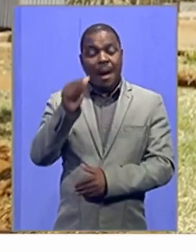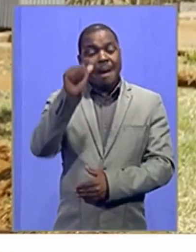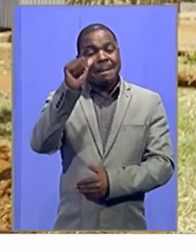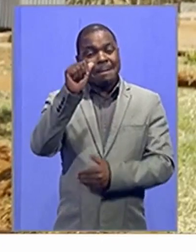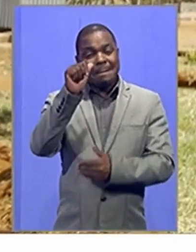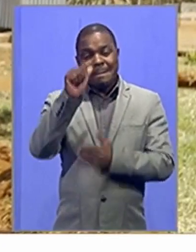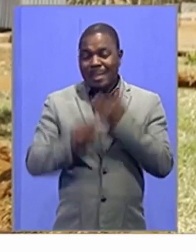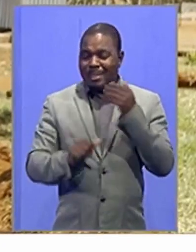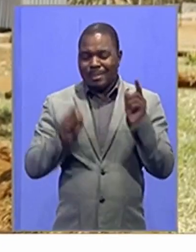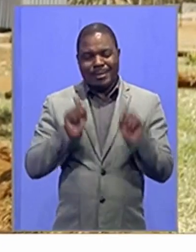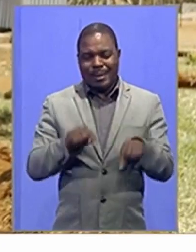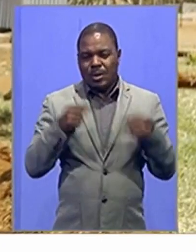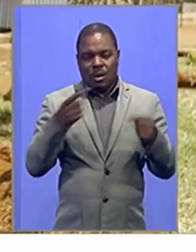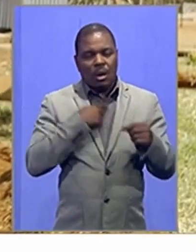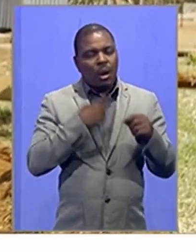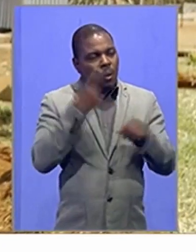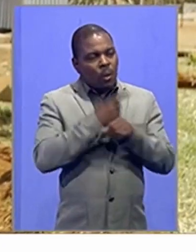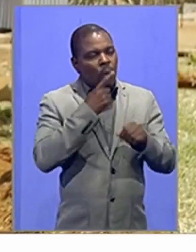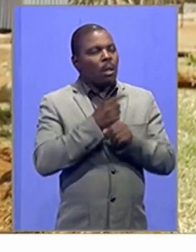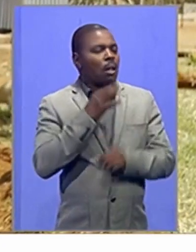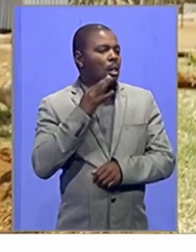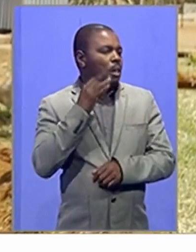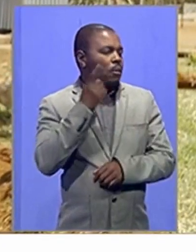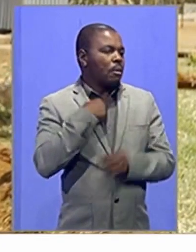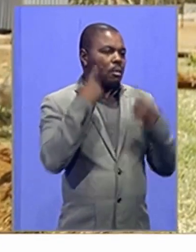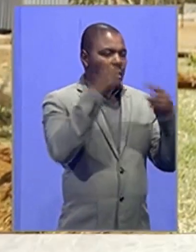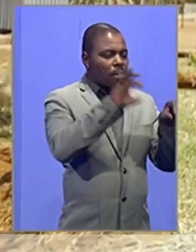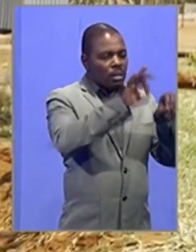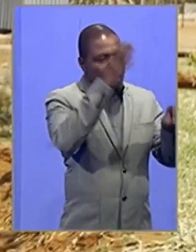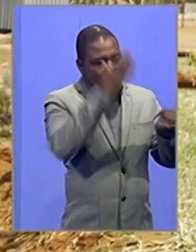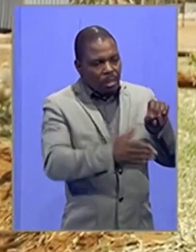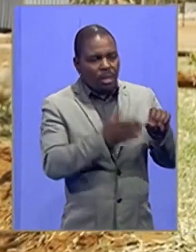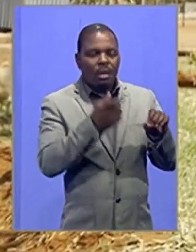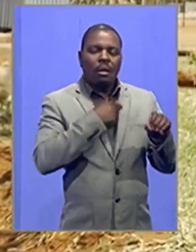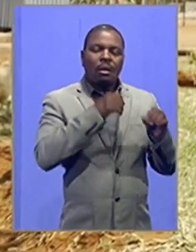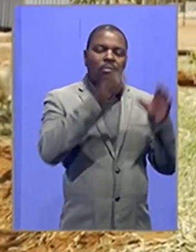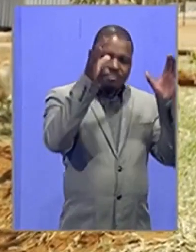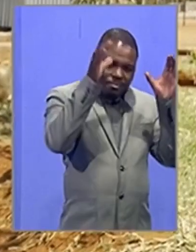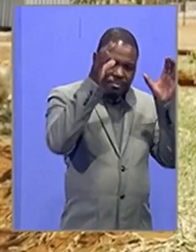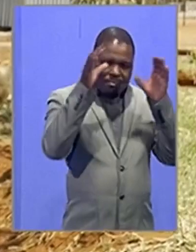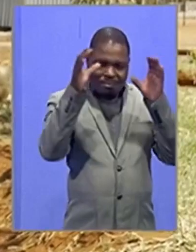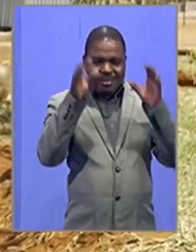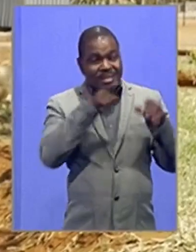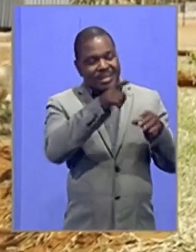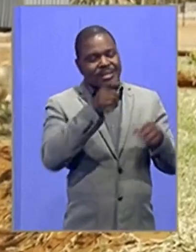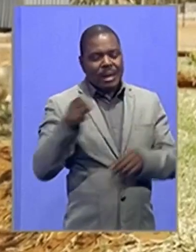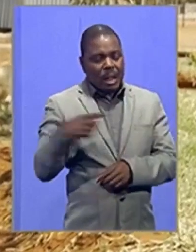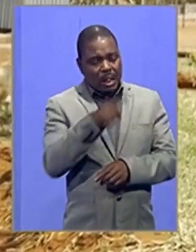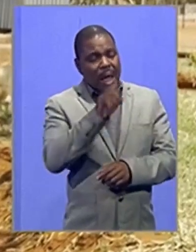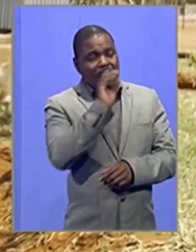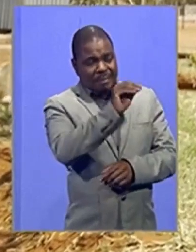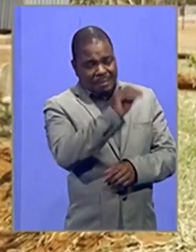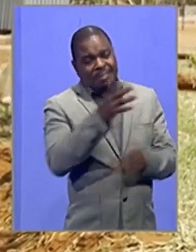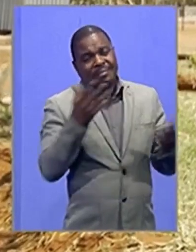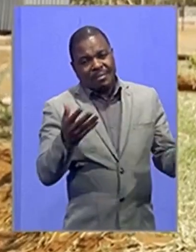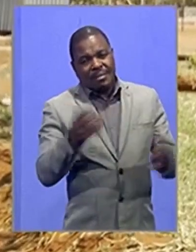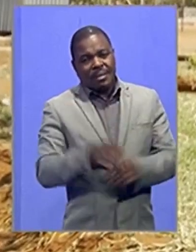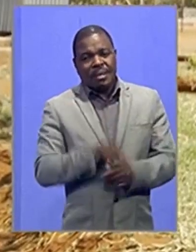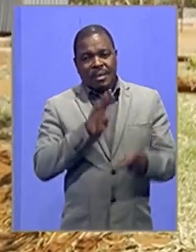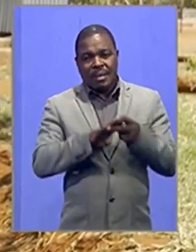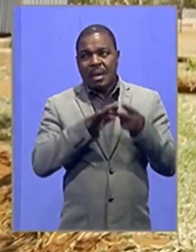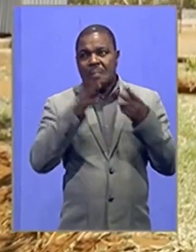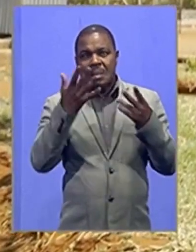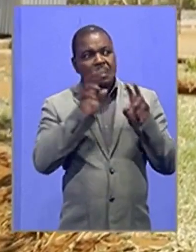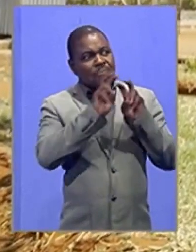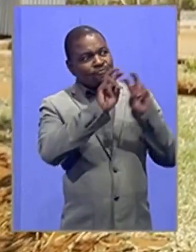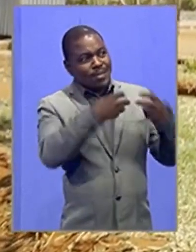swere tlhwatlhwa go no phela re ya dikgonye every day re swere roba dikgore tla rano roma ke dinoga le ge ba re batho ba go kata bathuši